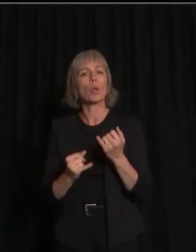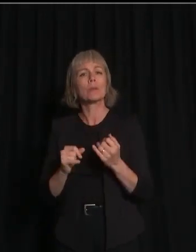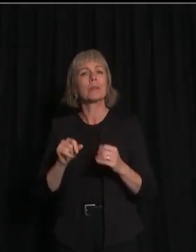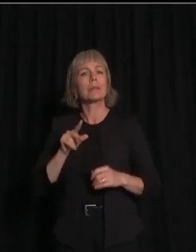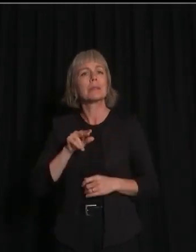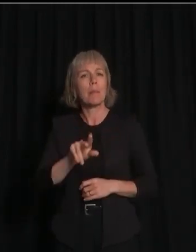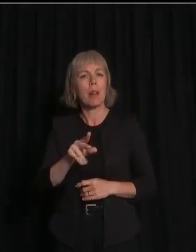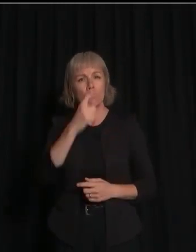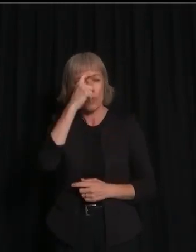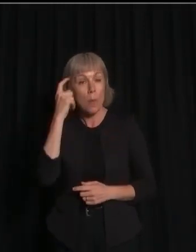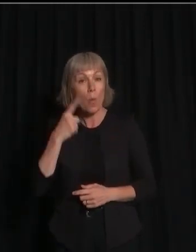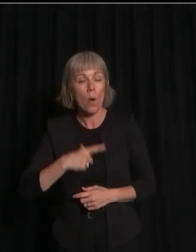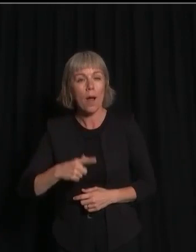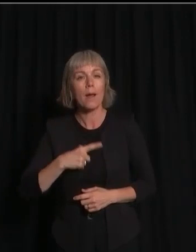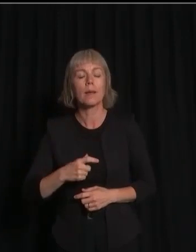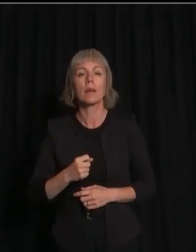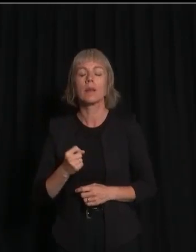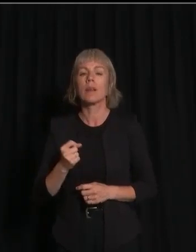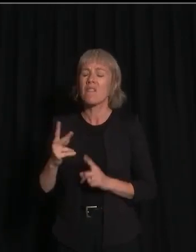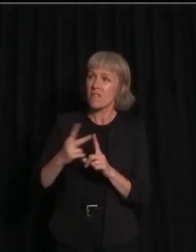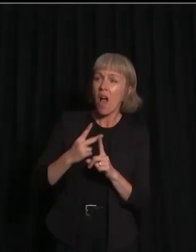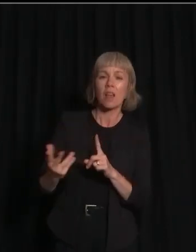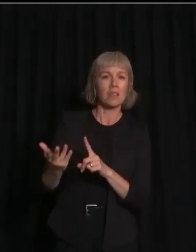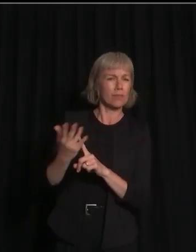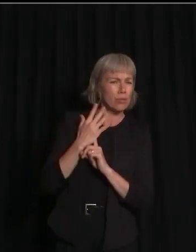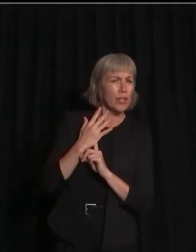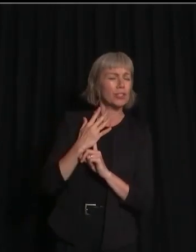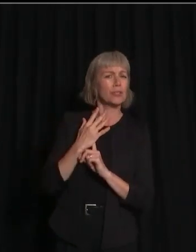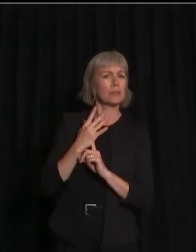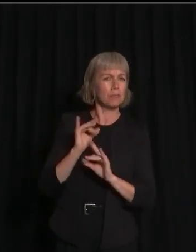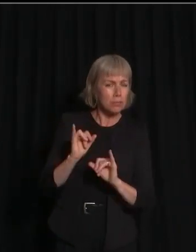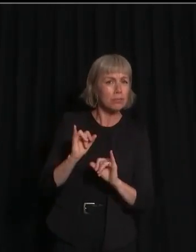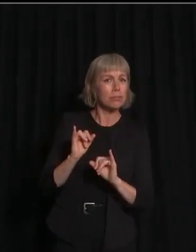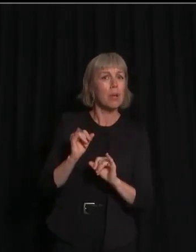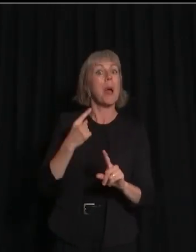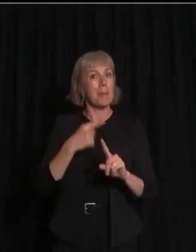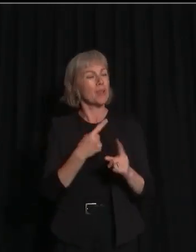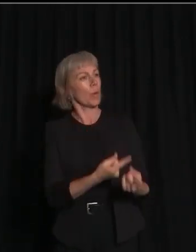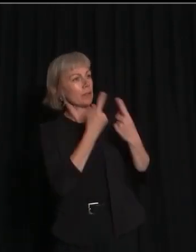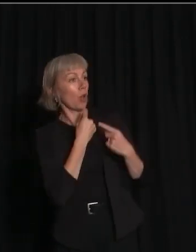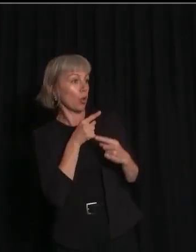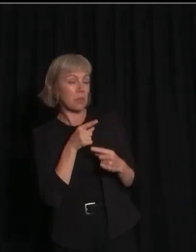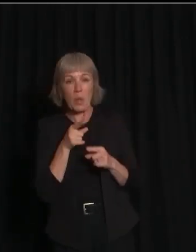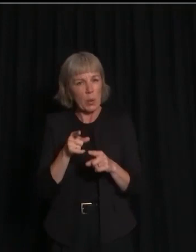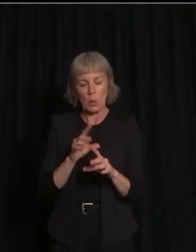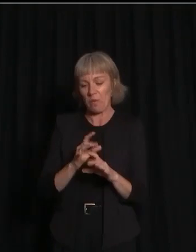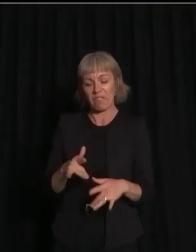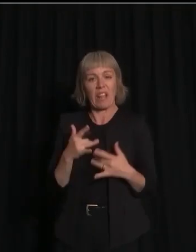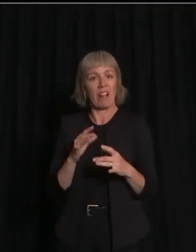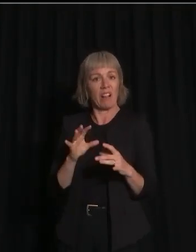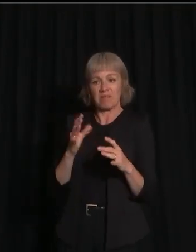we experience this kind of violence and oppression, and we also experienced being told that we do not experience violence and